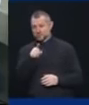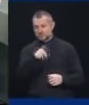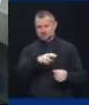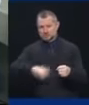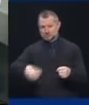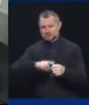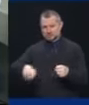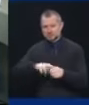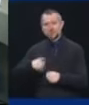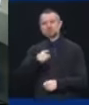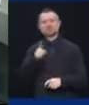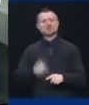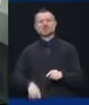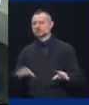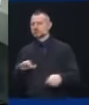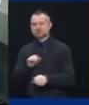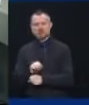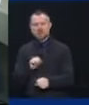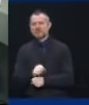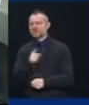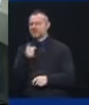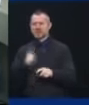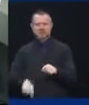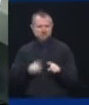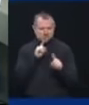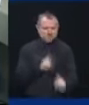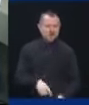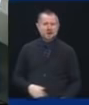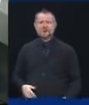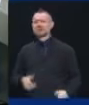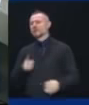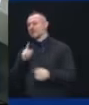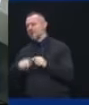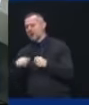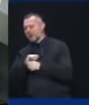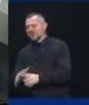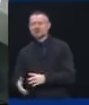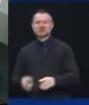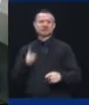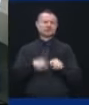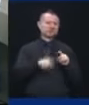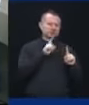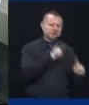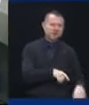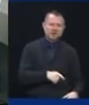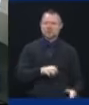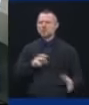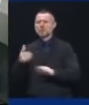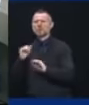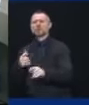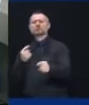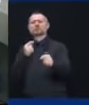on the budget, that you can't respond to the COVID crisis. What do you say about all that?